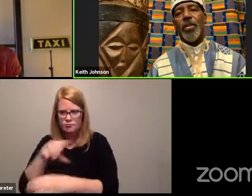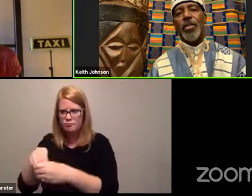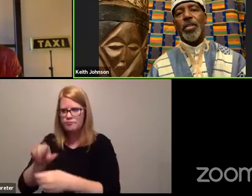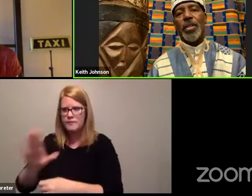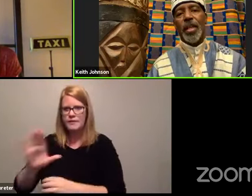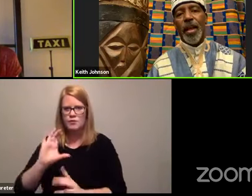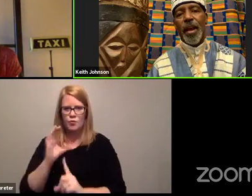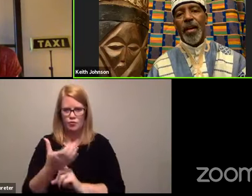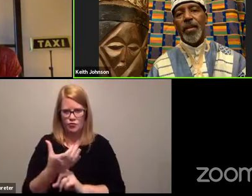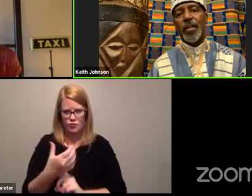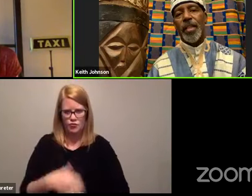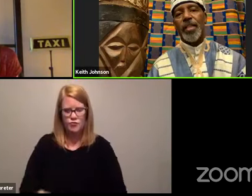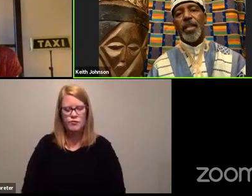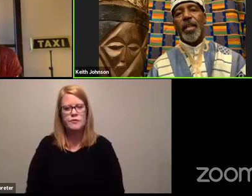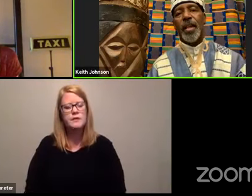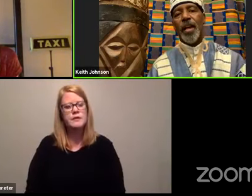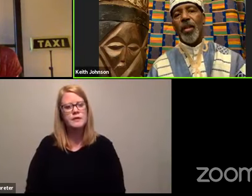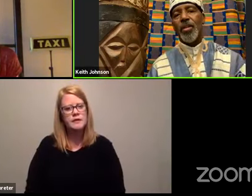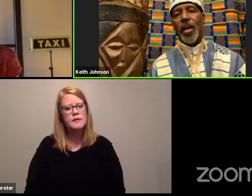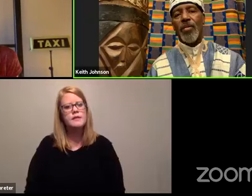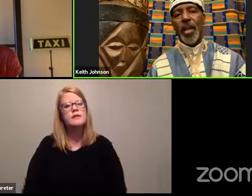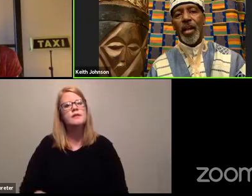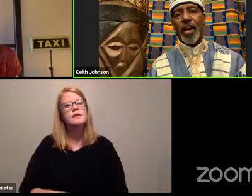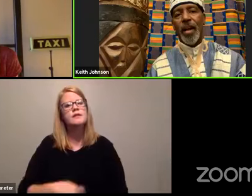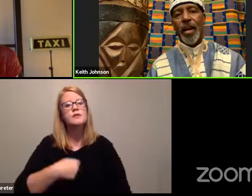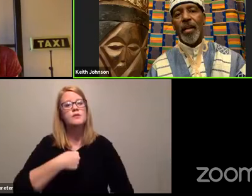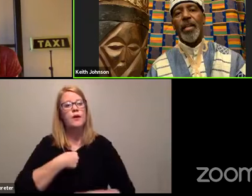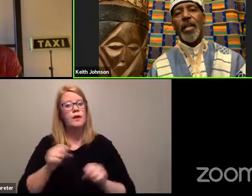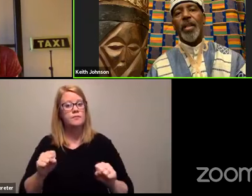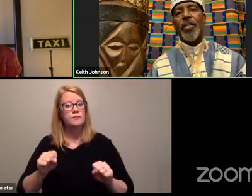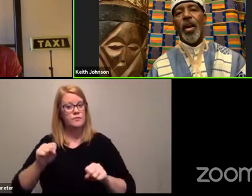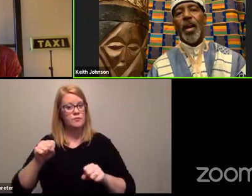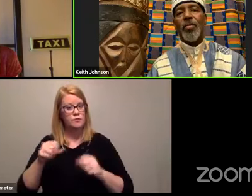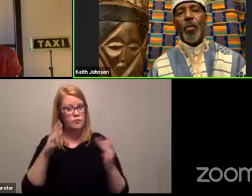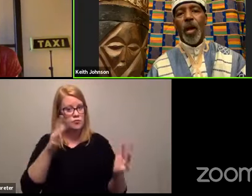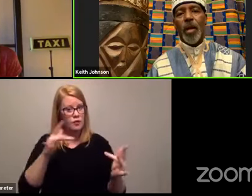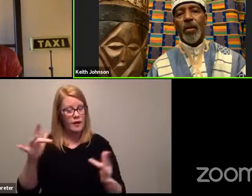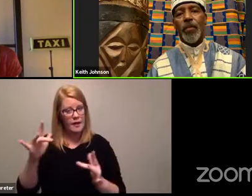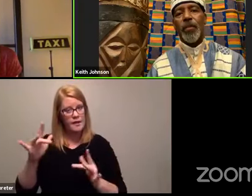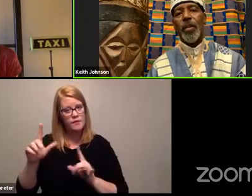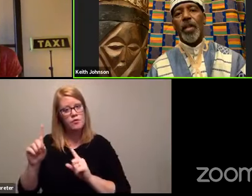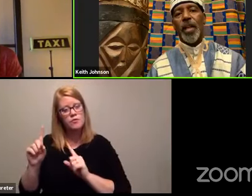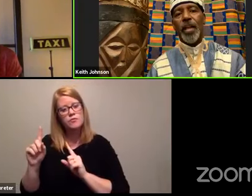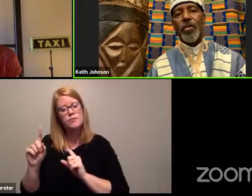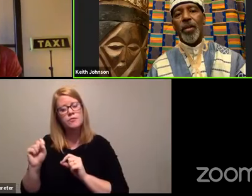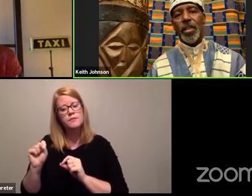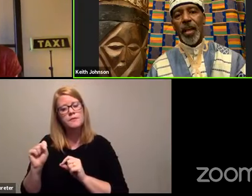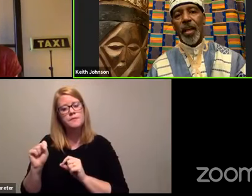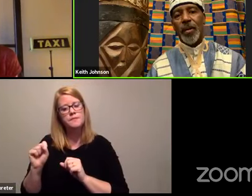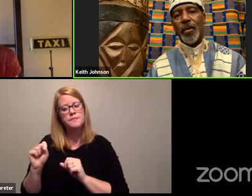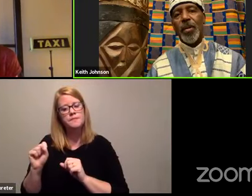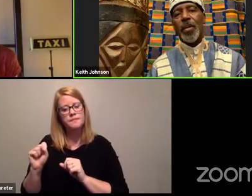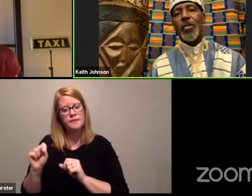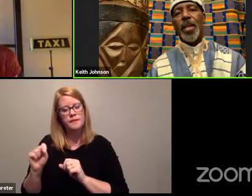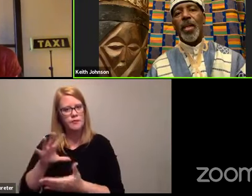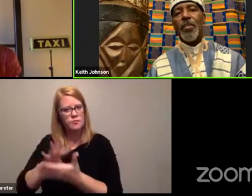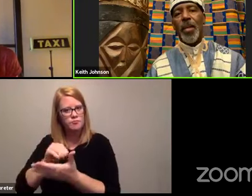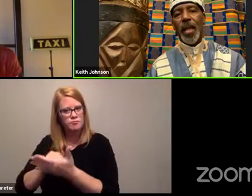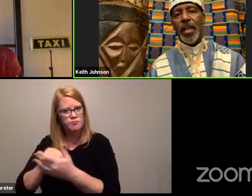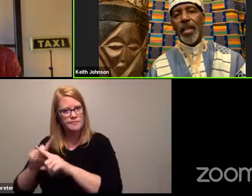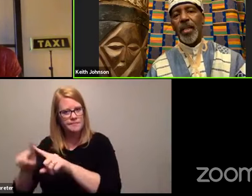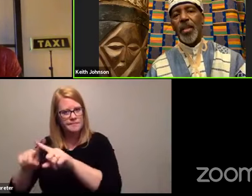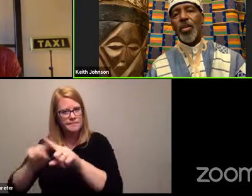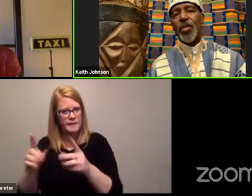to travel to Senegal. And Senegal, you have Dakar, and you have the Wolof language there. But